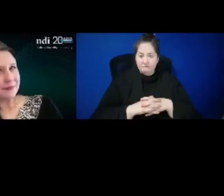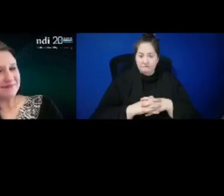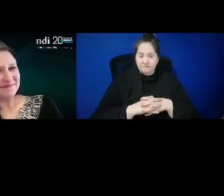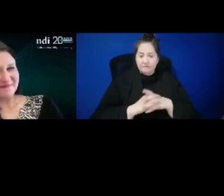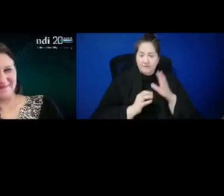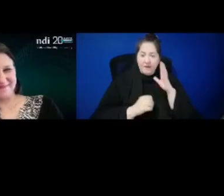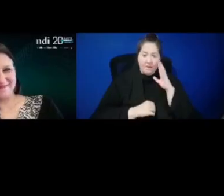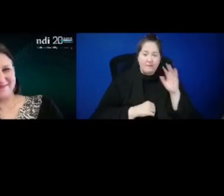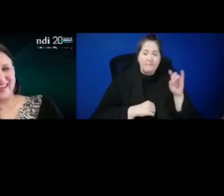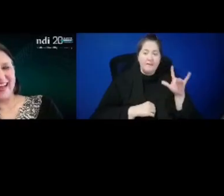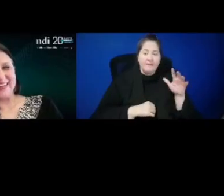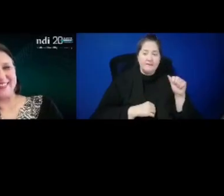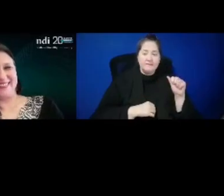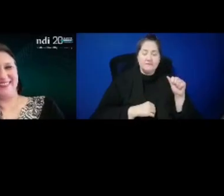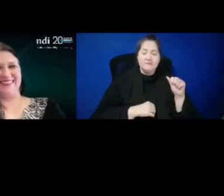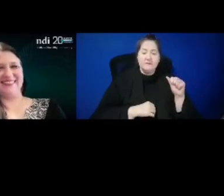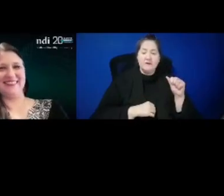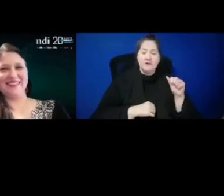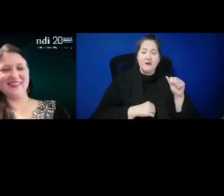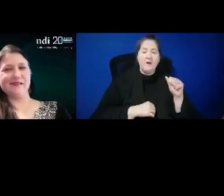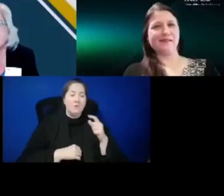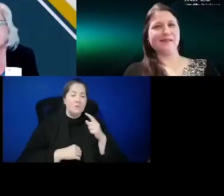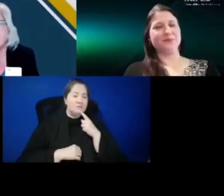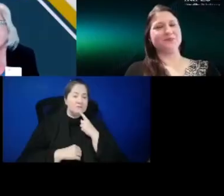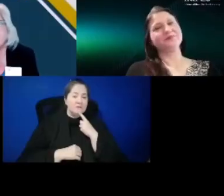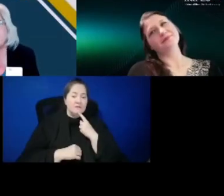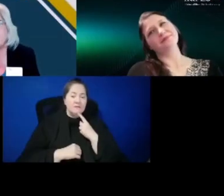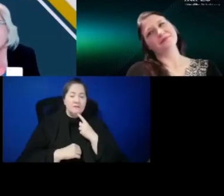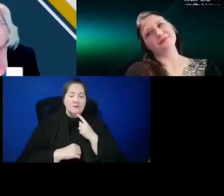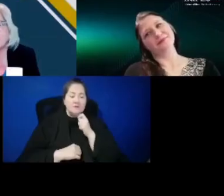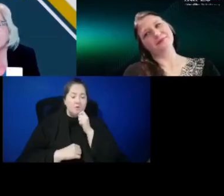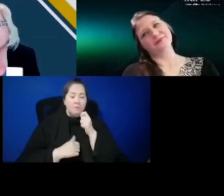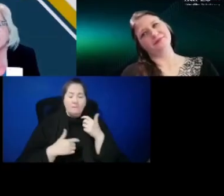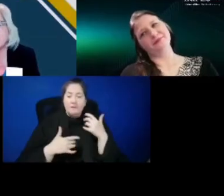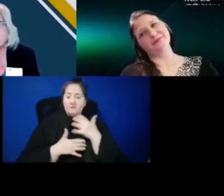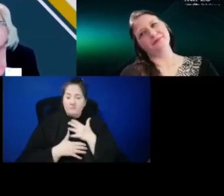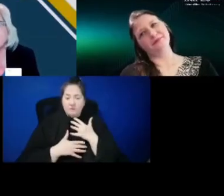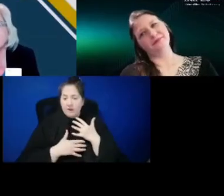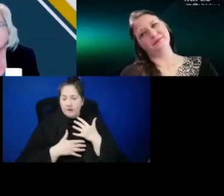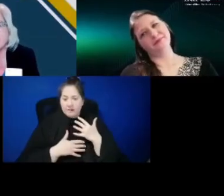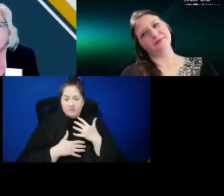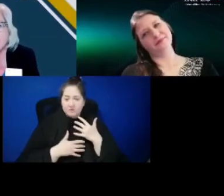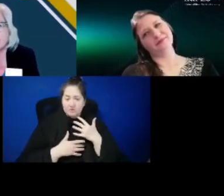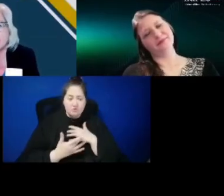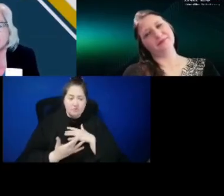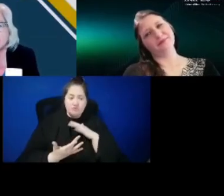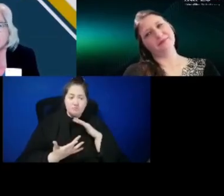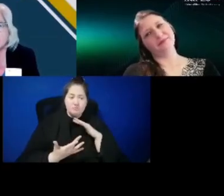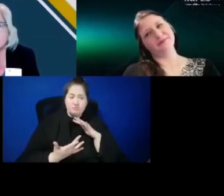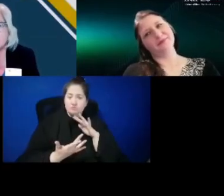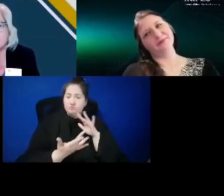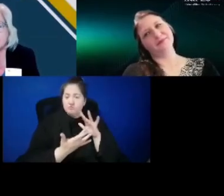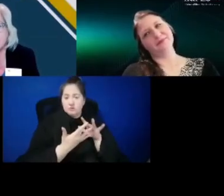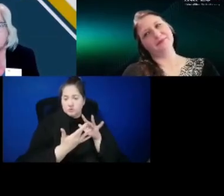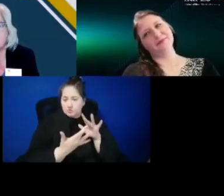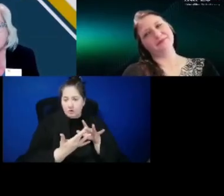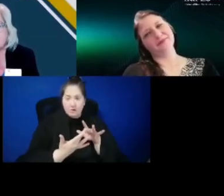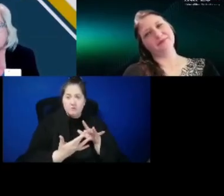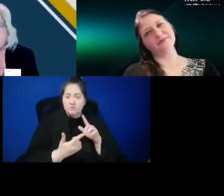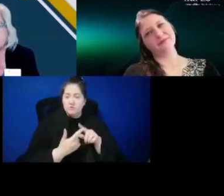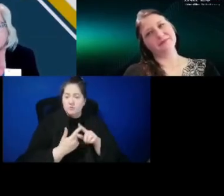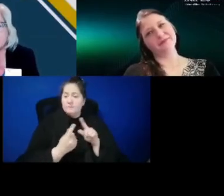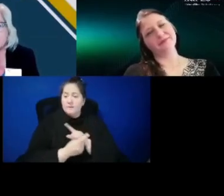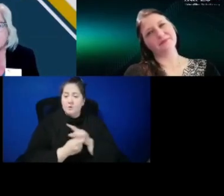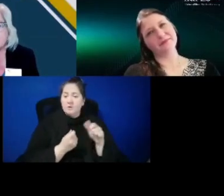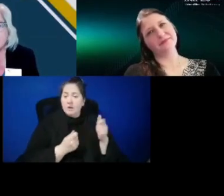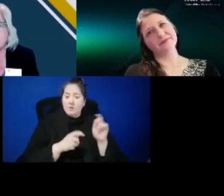Hey, this is Melissa. I would just say, don't be afraid to reach across to meet with